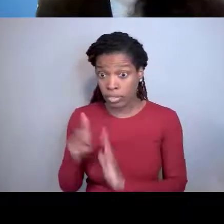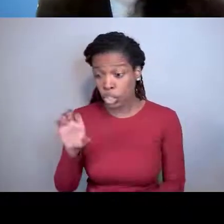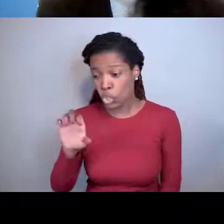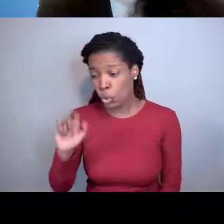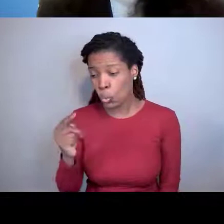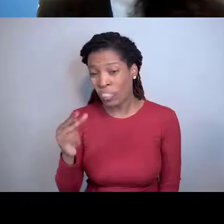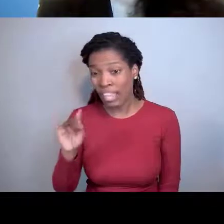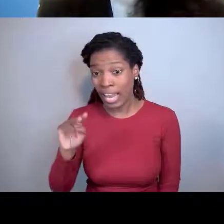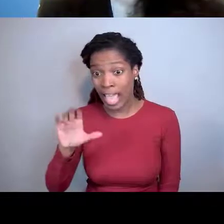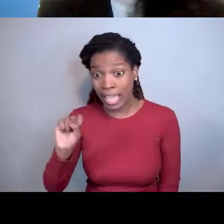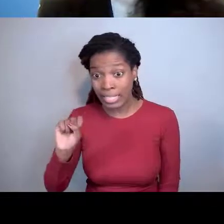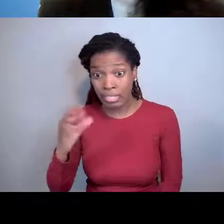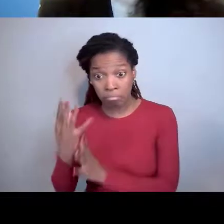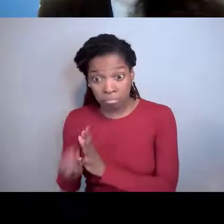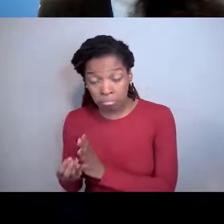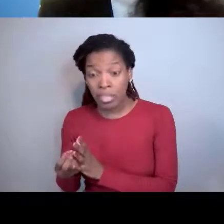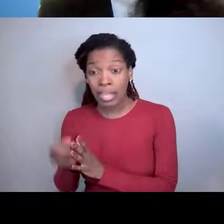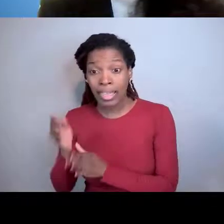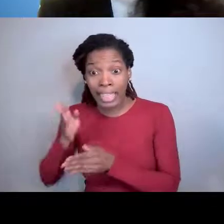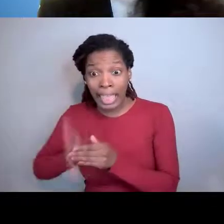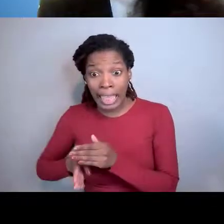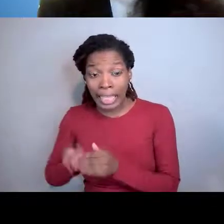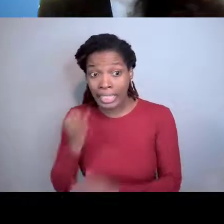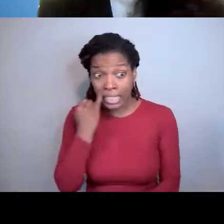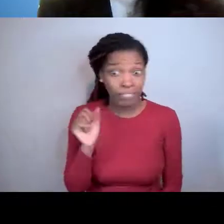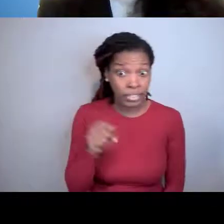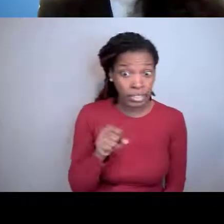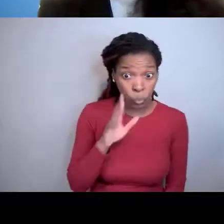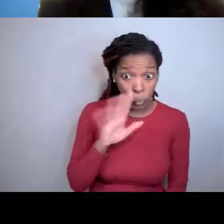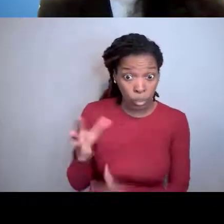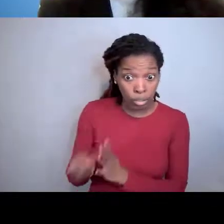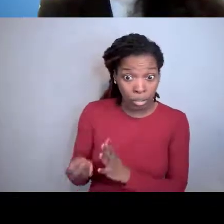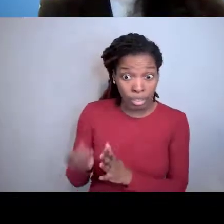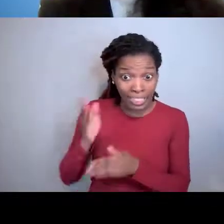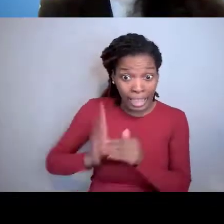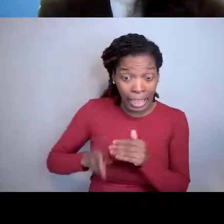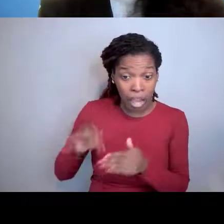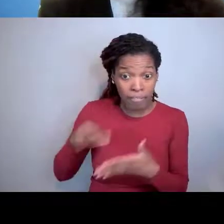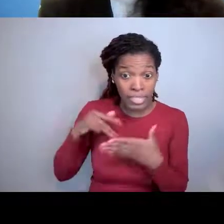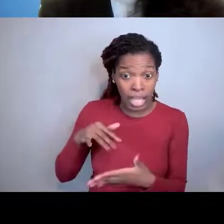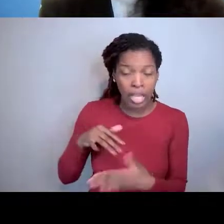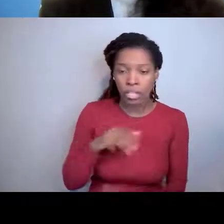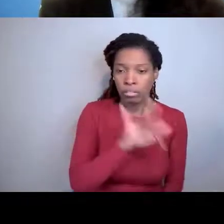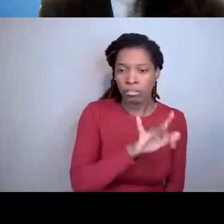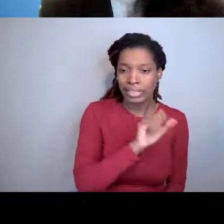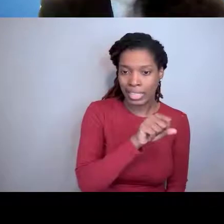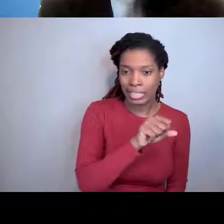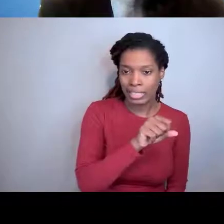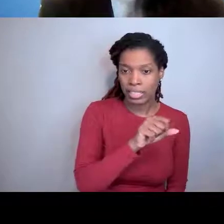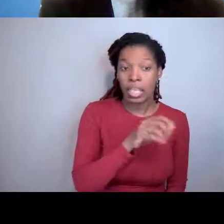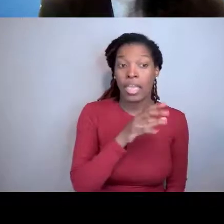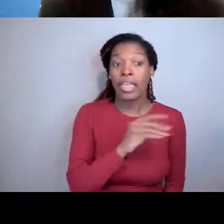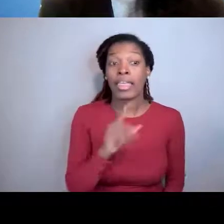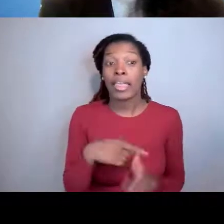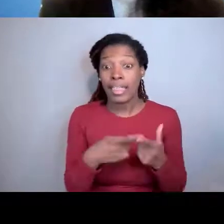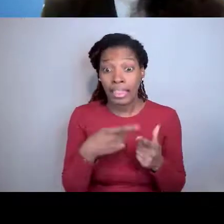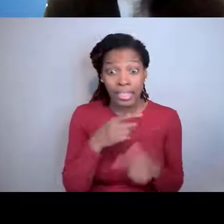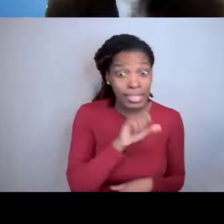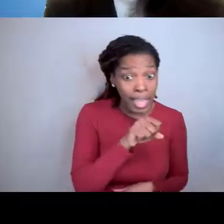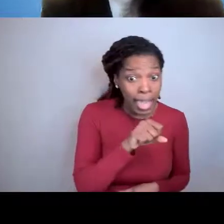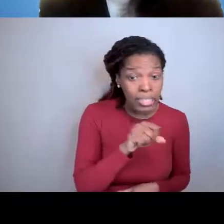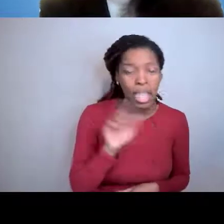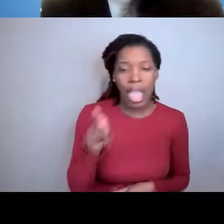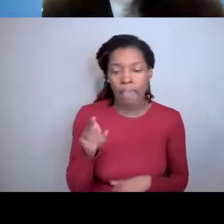is yes, please check that yes box, and then you must check whether or not your method of euthanasia is consistent